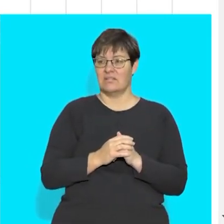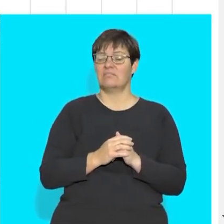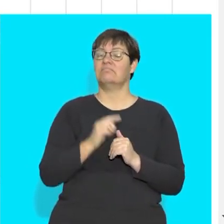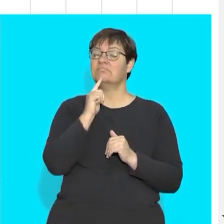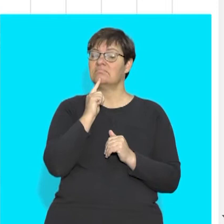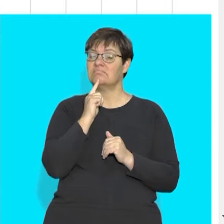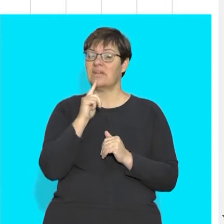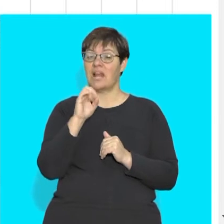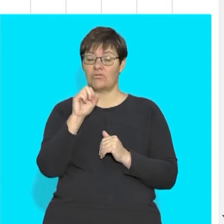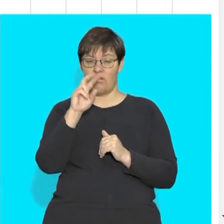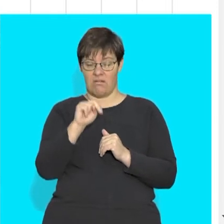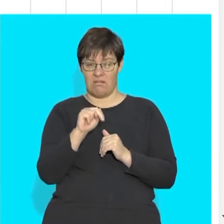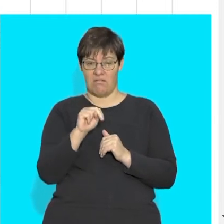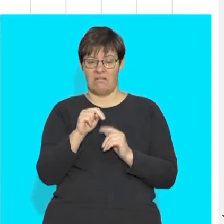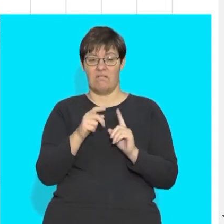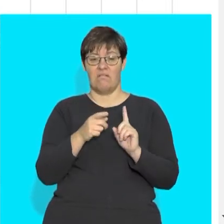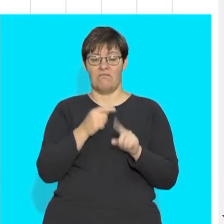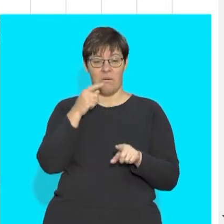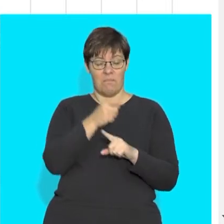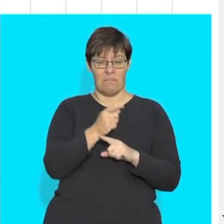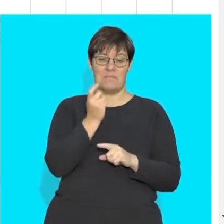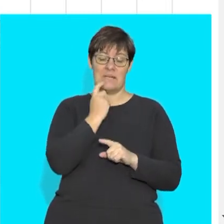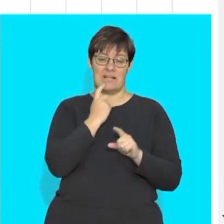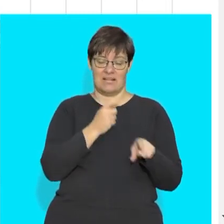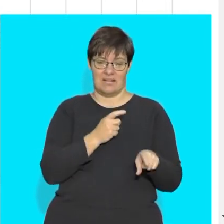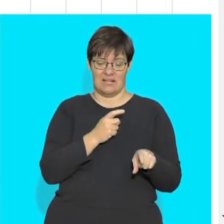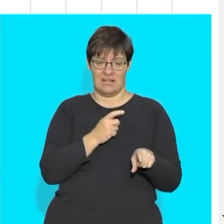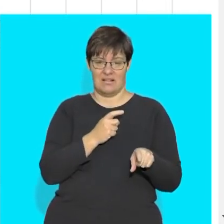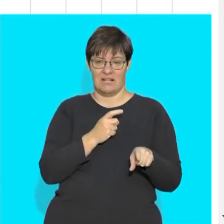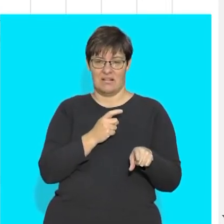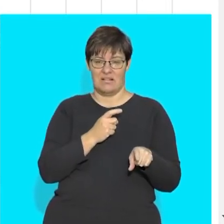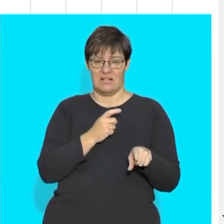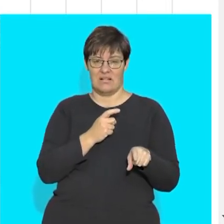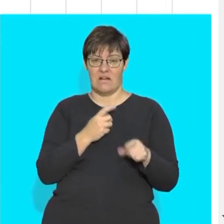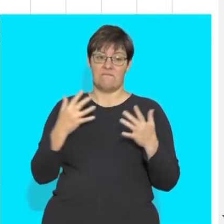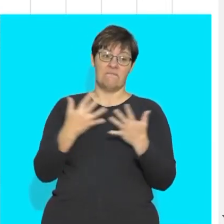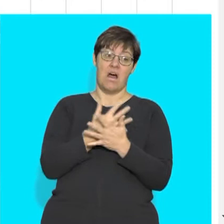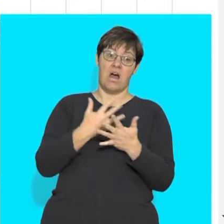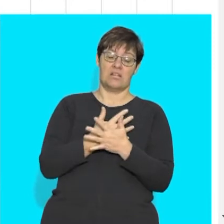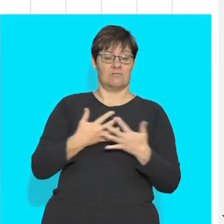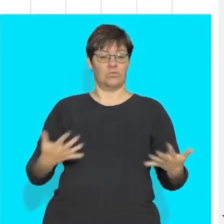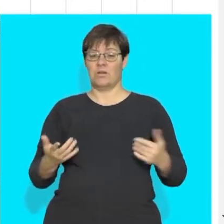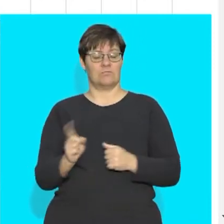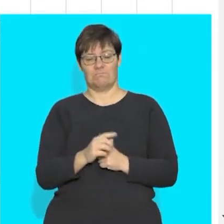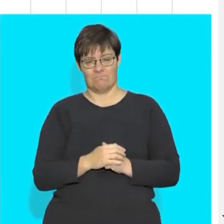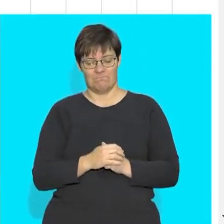are ejecting electrons from the metal, but they're not going very